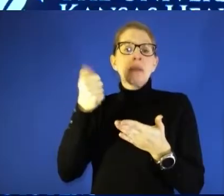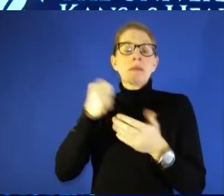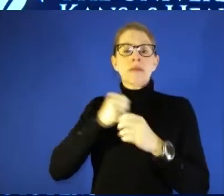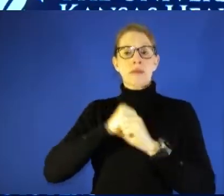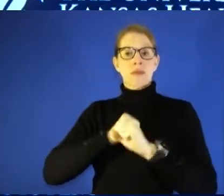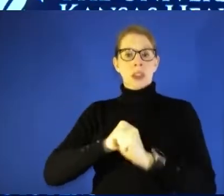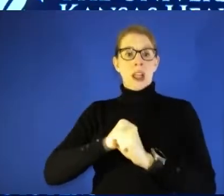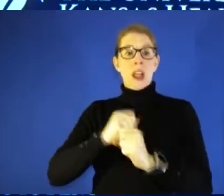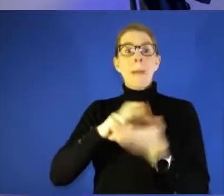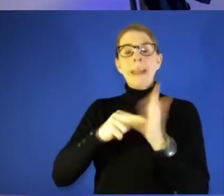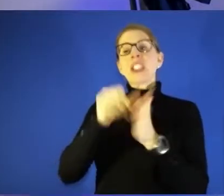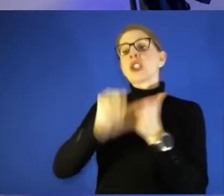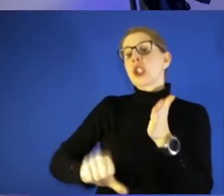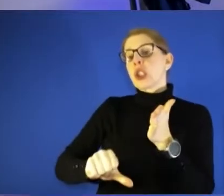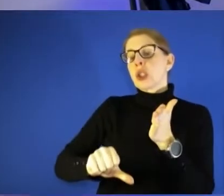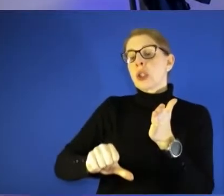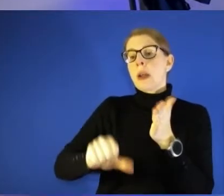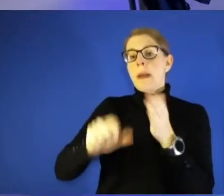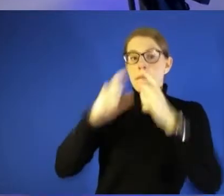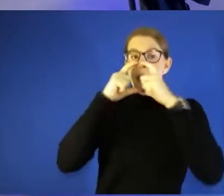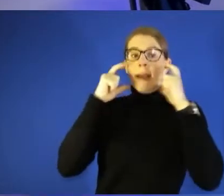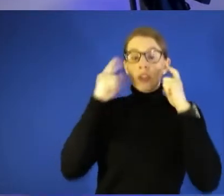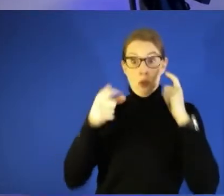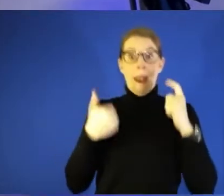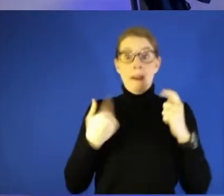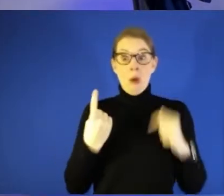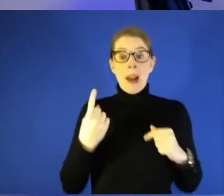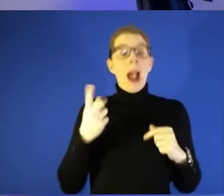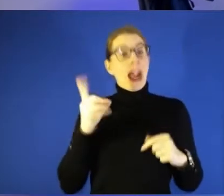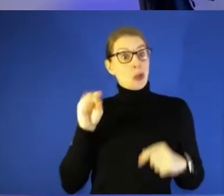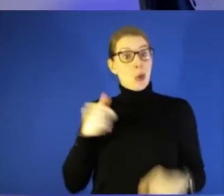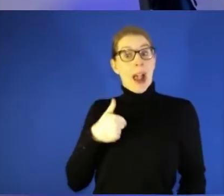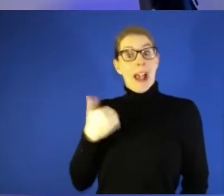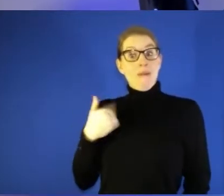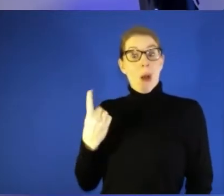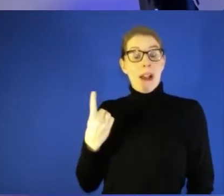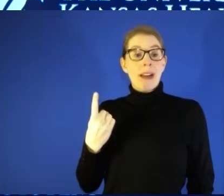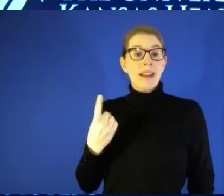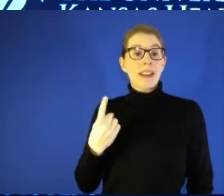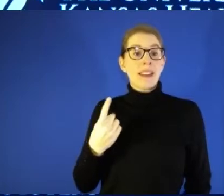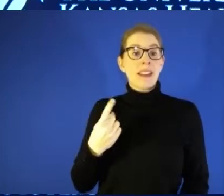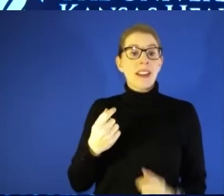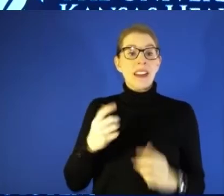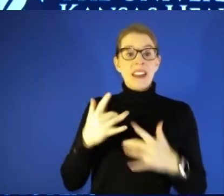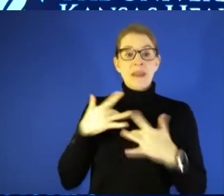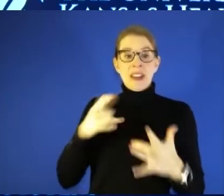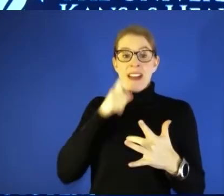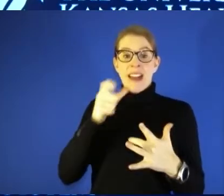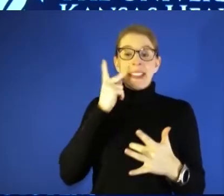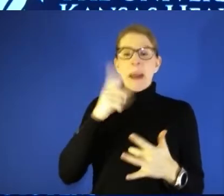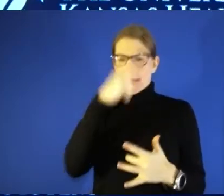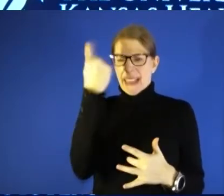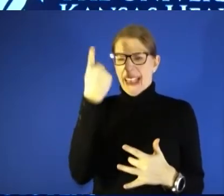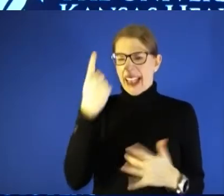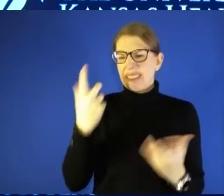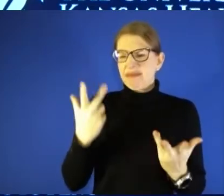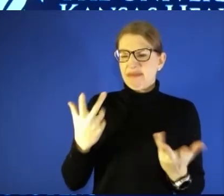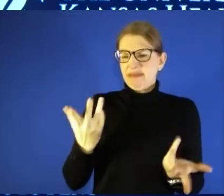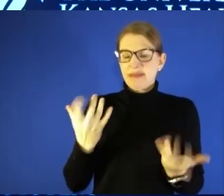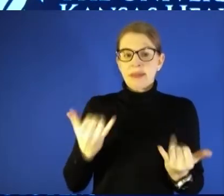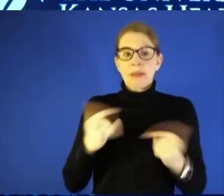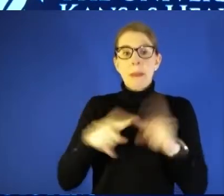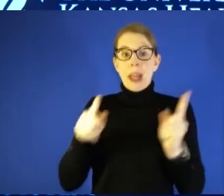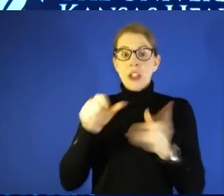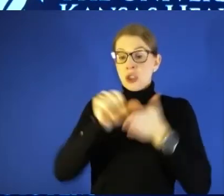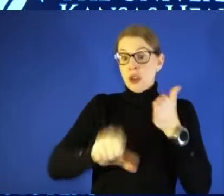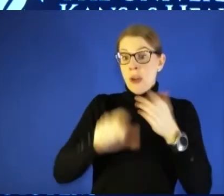surgical mask. A surgical mask. Okay, so yeah, sorry. you have one. Well, I do. I do Yeah. have an example. It's not what you probably traditionally see because it's black in color, but it is a surgical